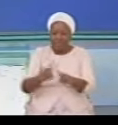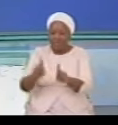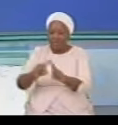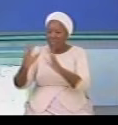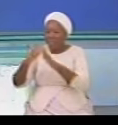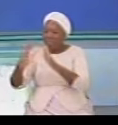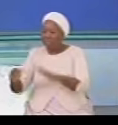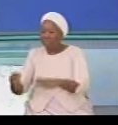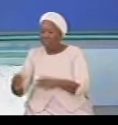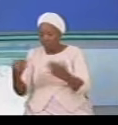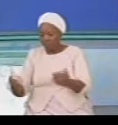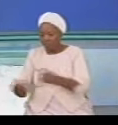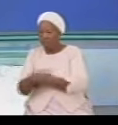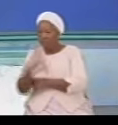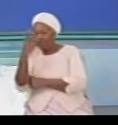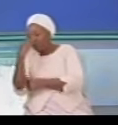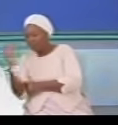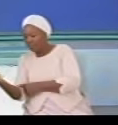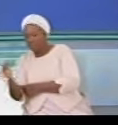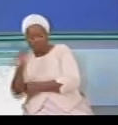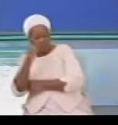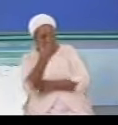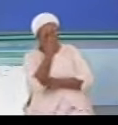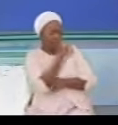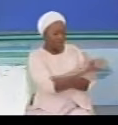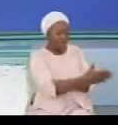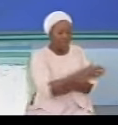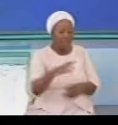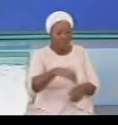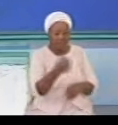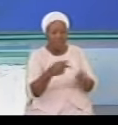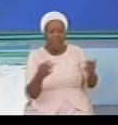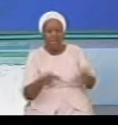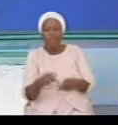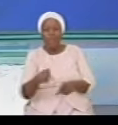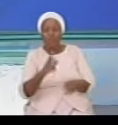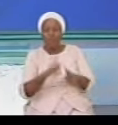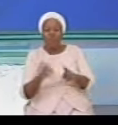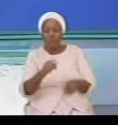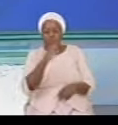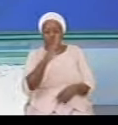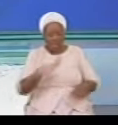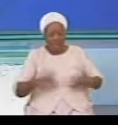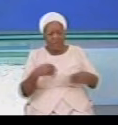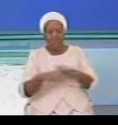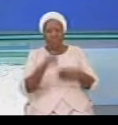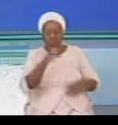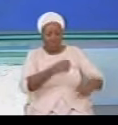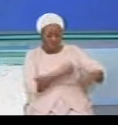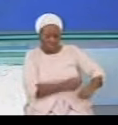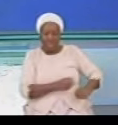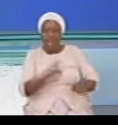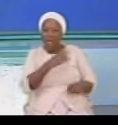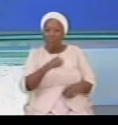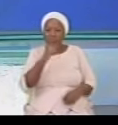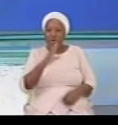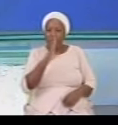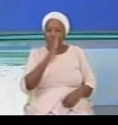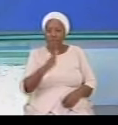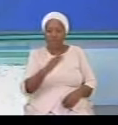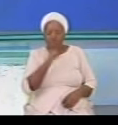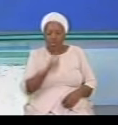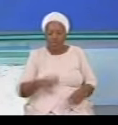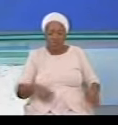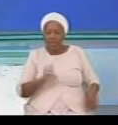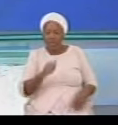not be moved here and there. You'll not be living in insecurity, and you'll not be living in